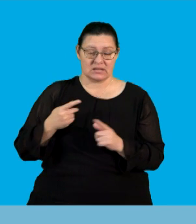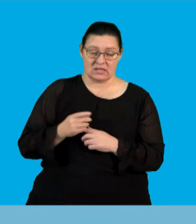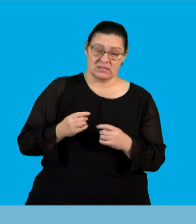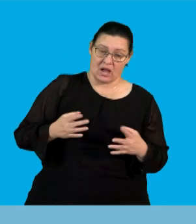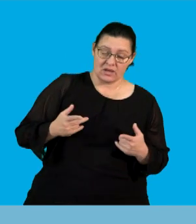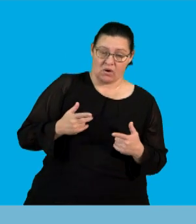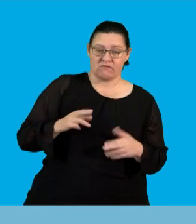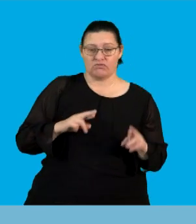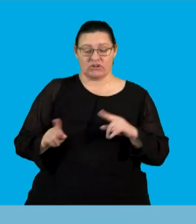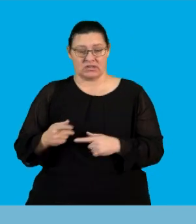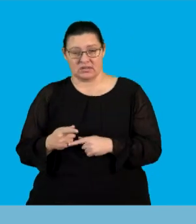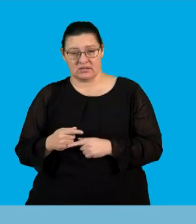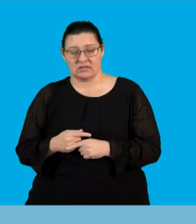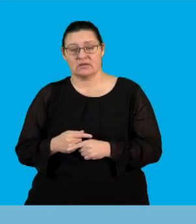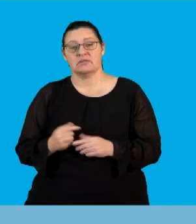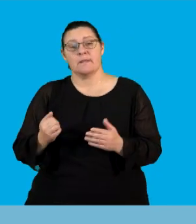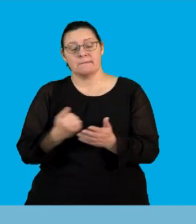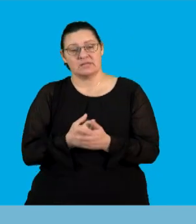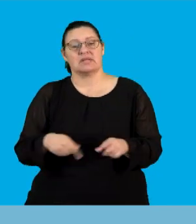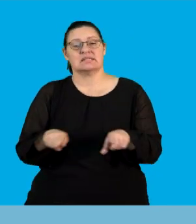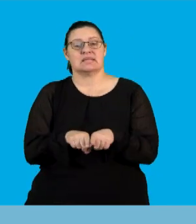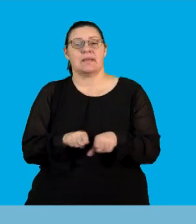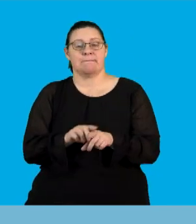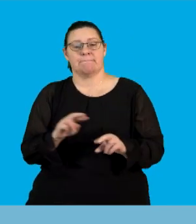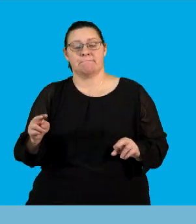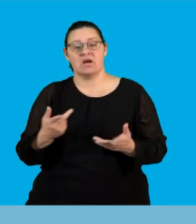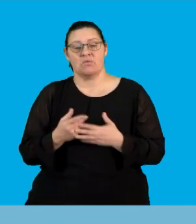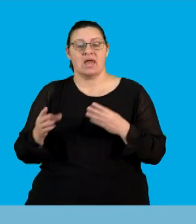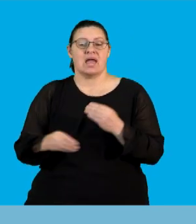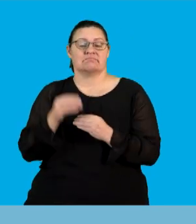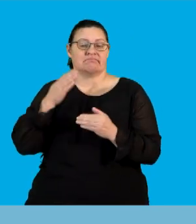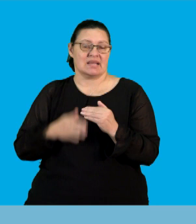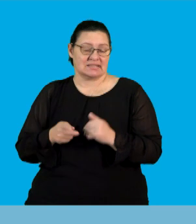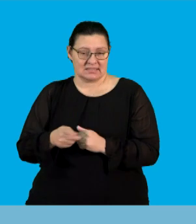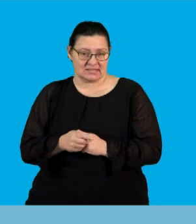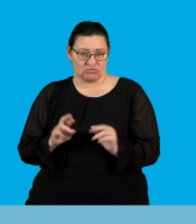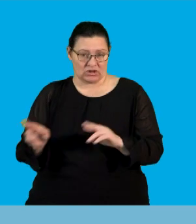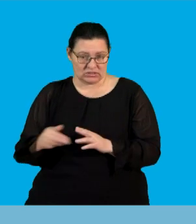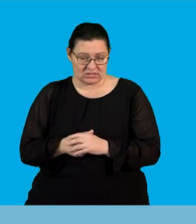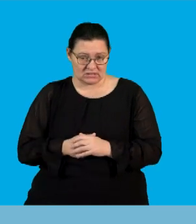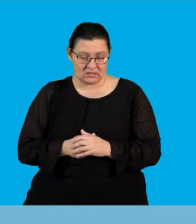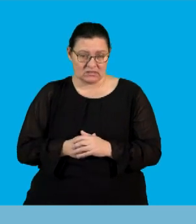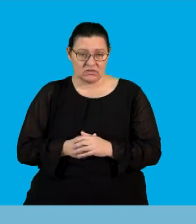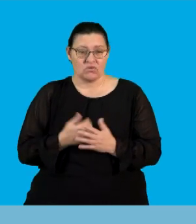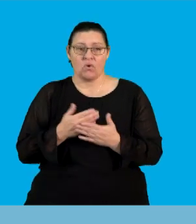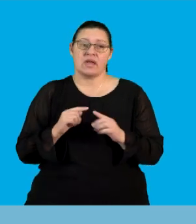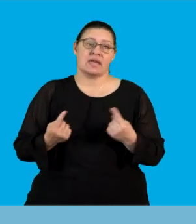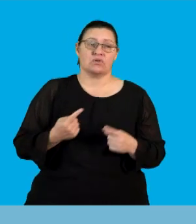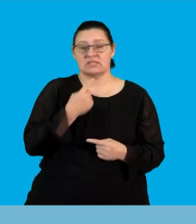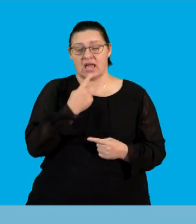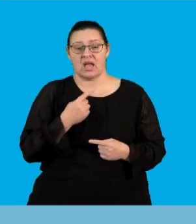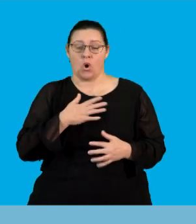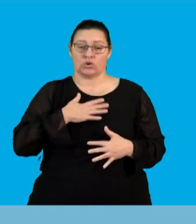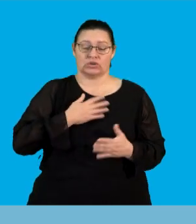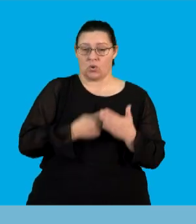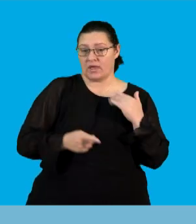that we start with at the beginning of the reaction should be the same type of atoms that we end up with at the end of the reaction. So now we